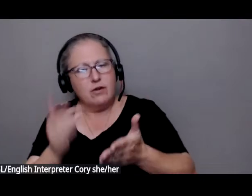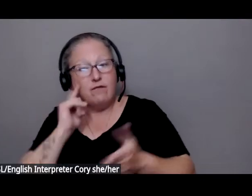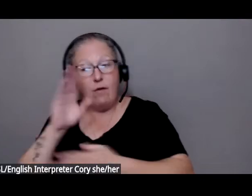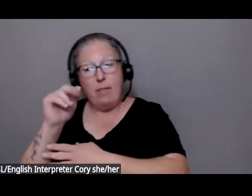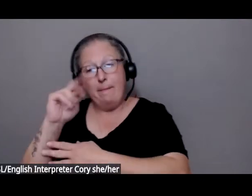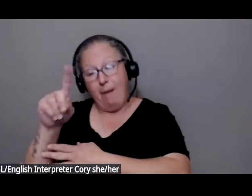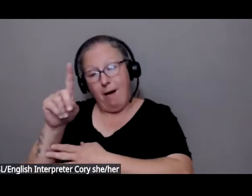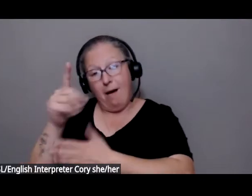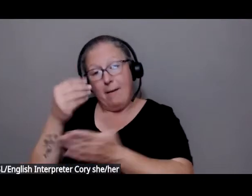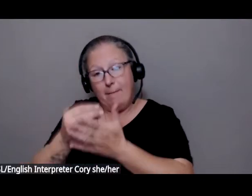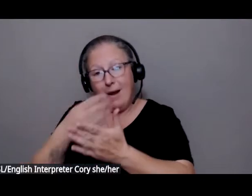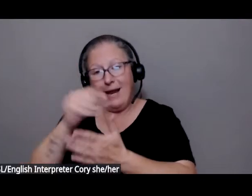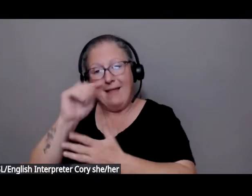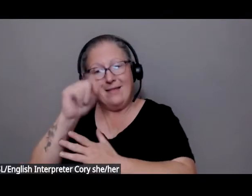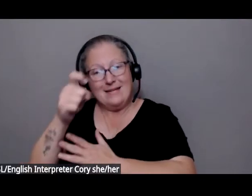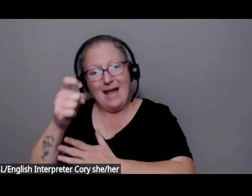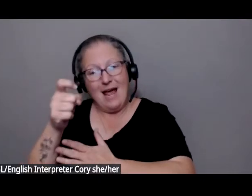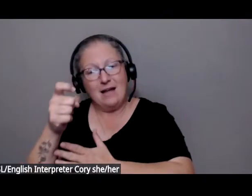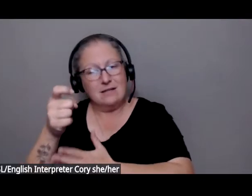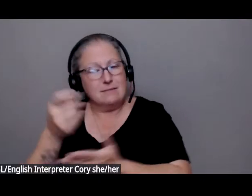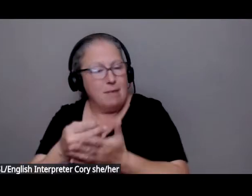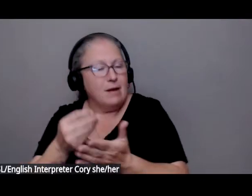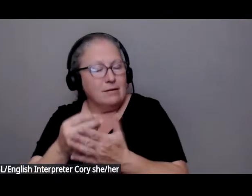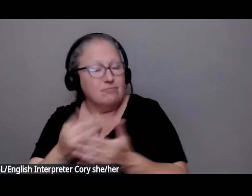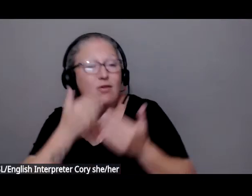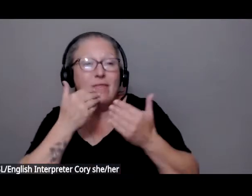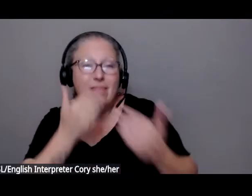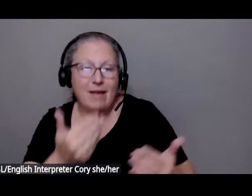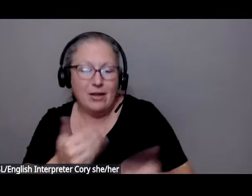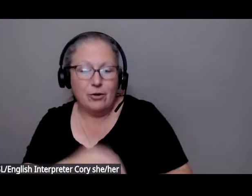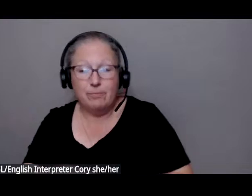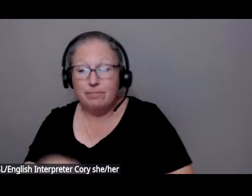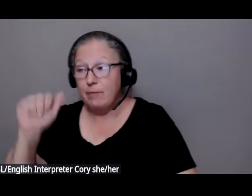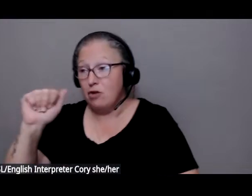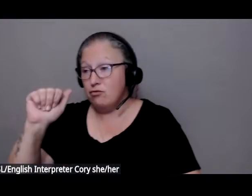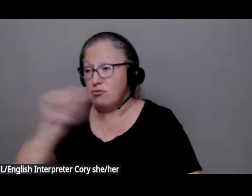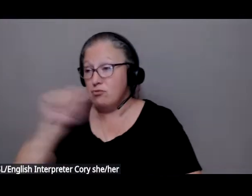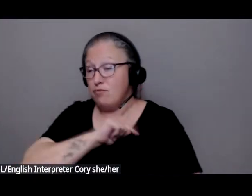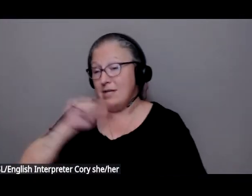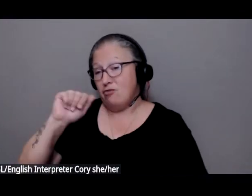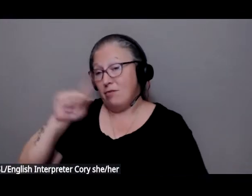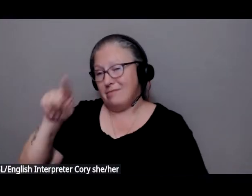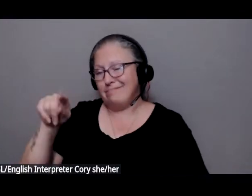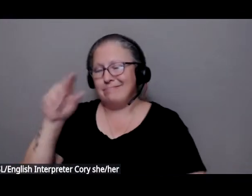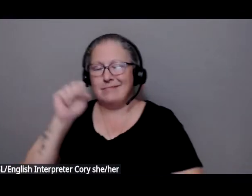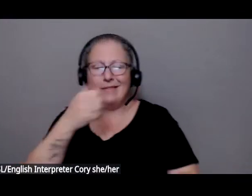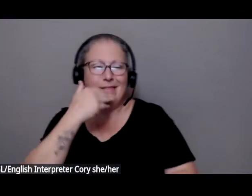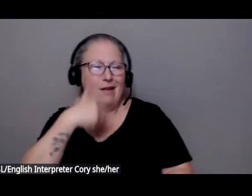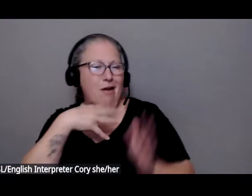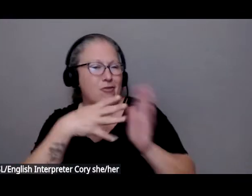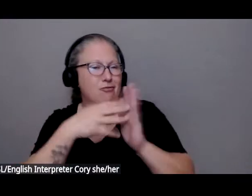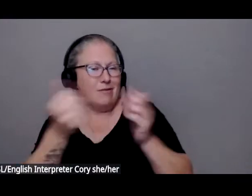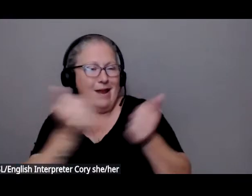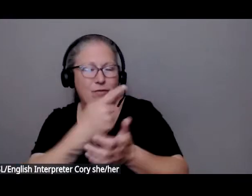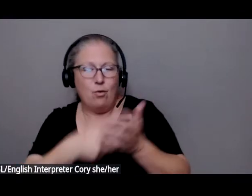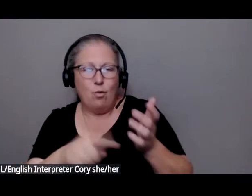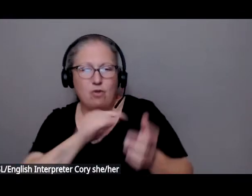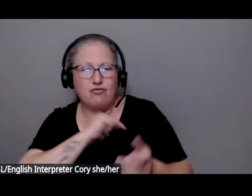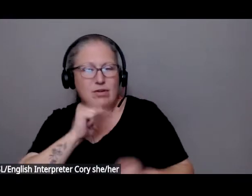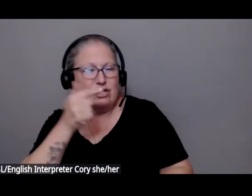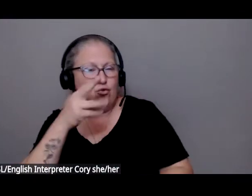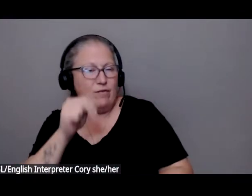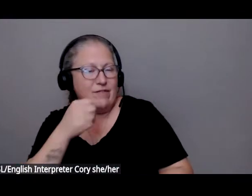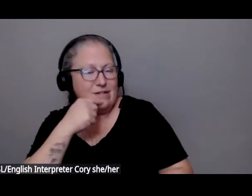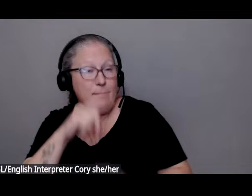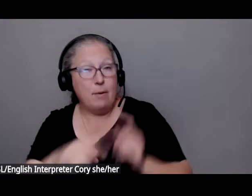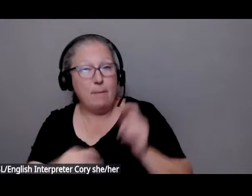proceeds and the tax dollars. So thank you. Trustee Andrade Zuniga. Thank you. I echo everything Trustee Griffin had said. But most